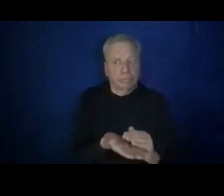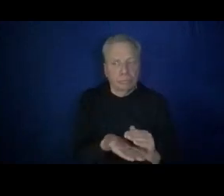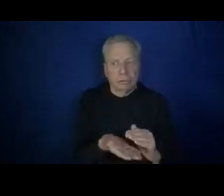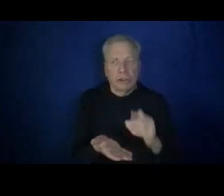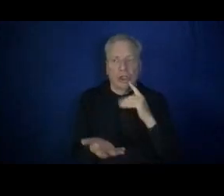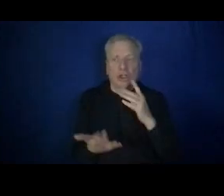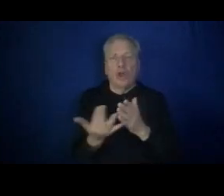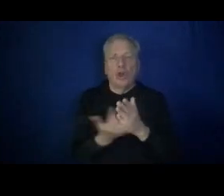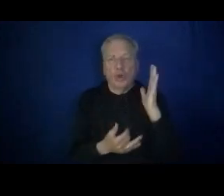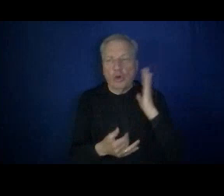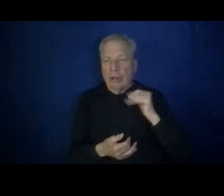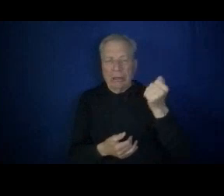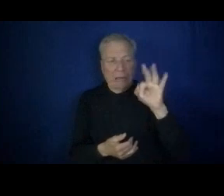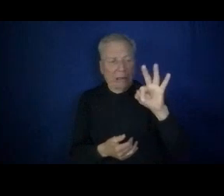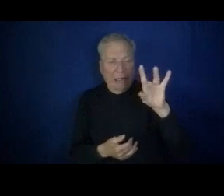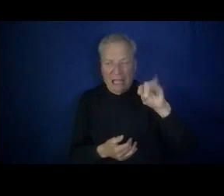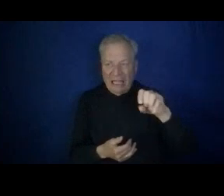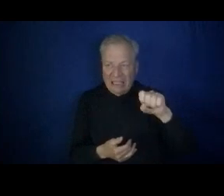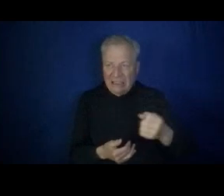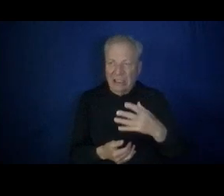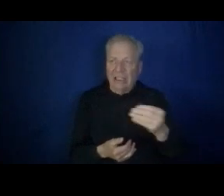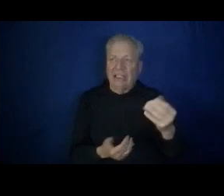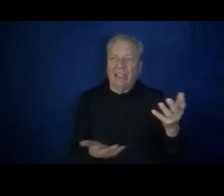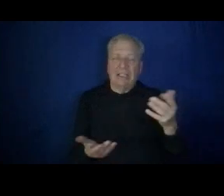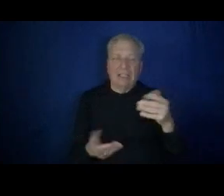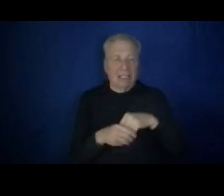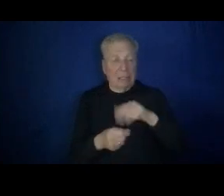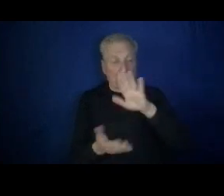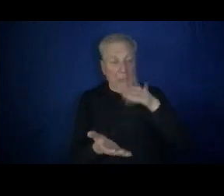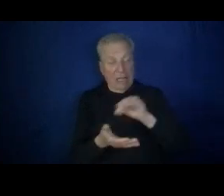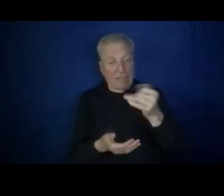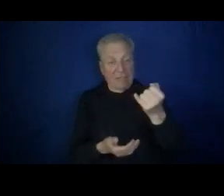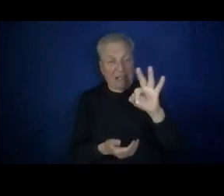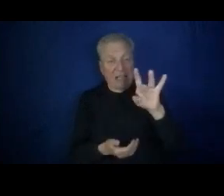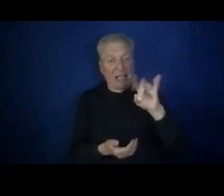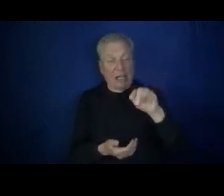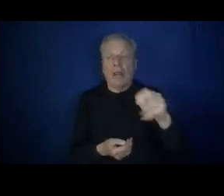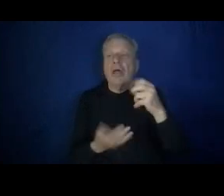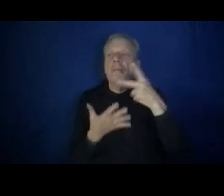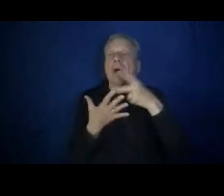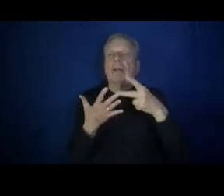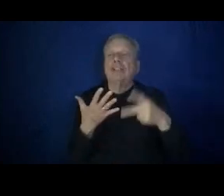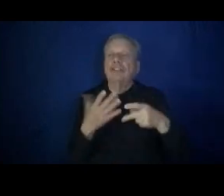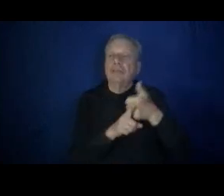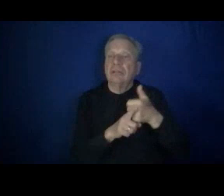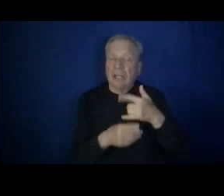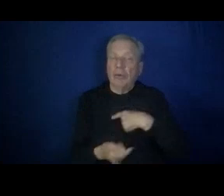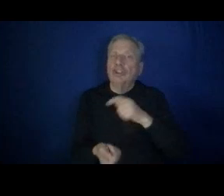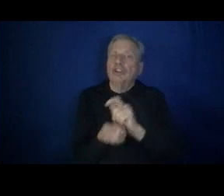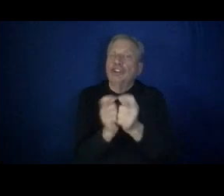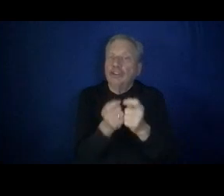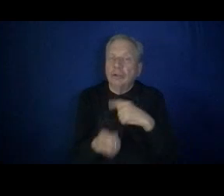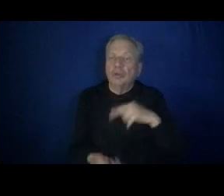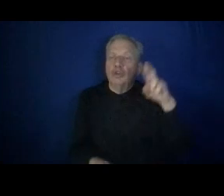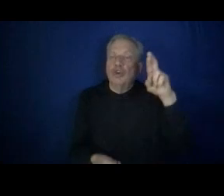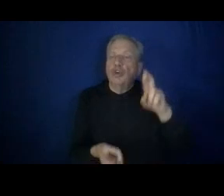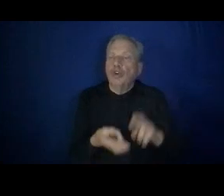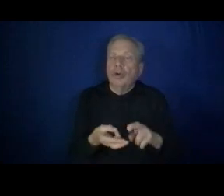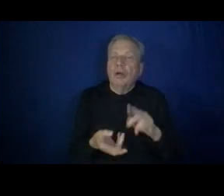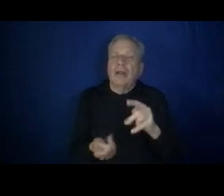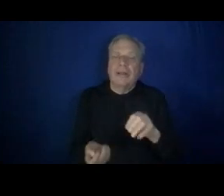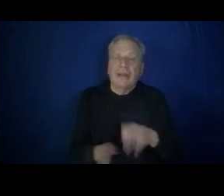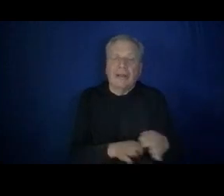early 1980s. And then about the mid-1980s, the population, we turned things around, we reduced human-caused mortality, and the